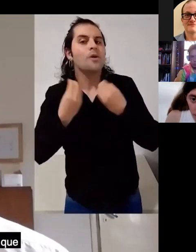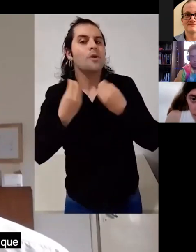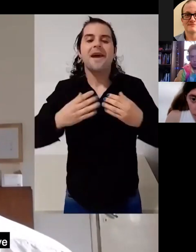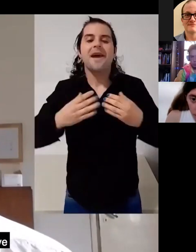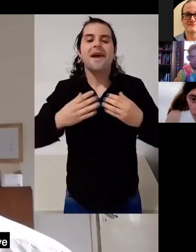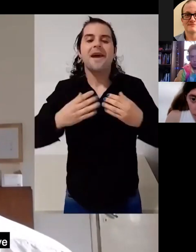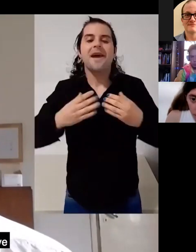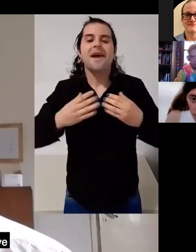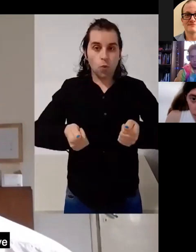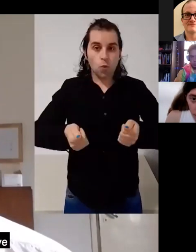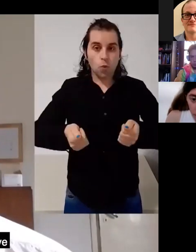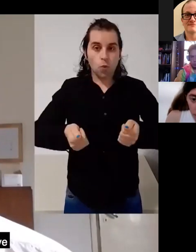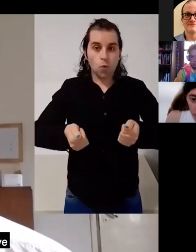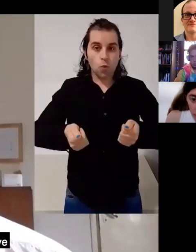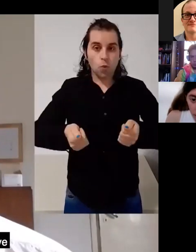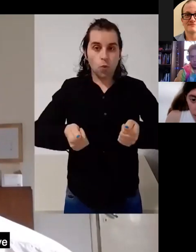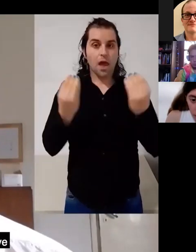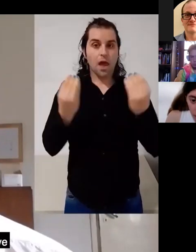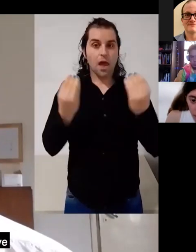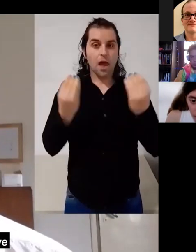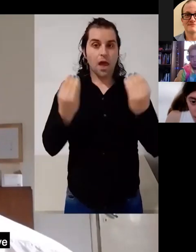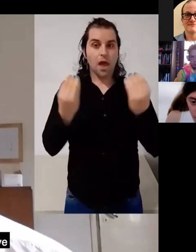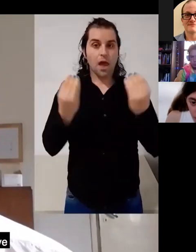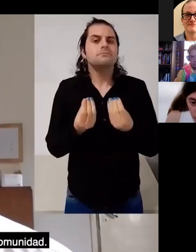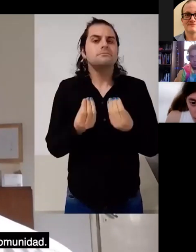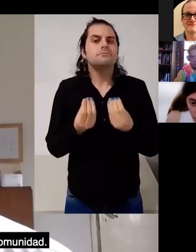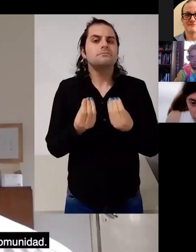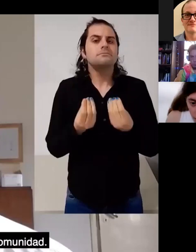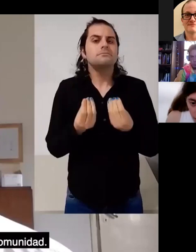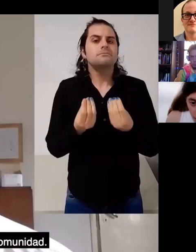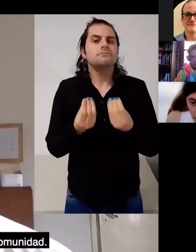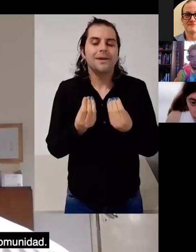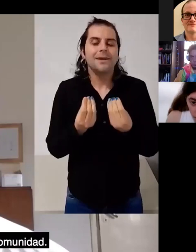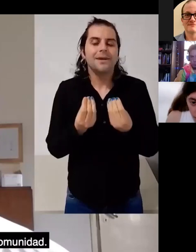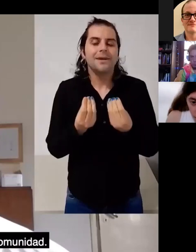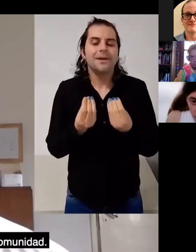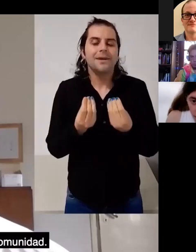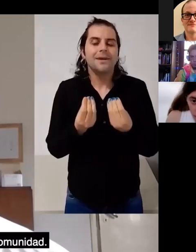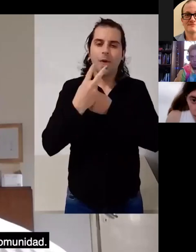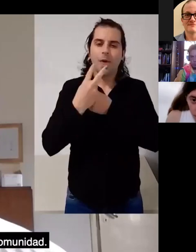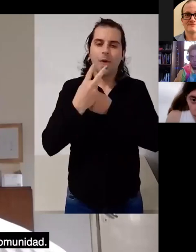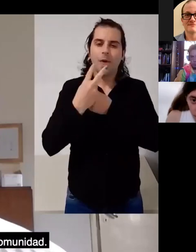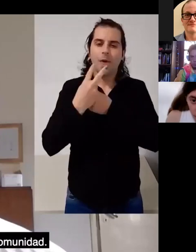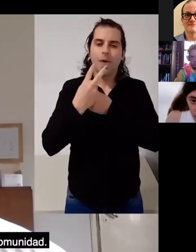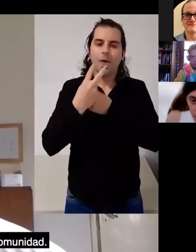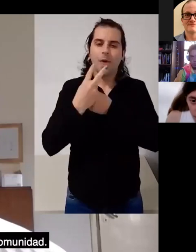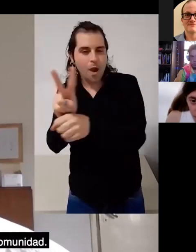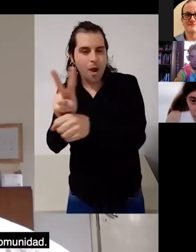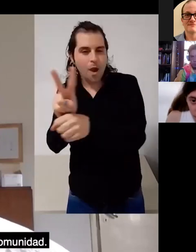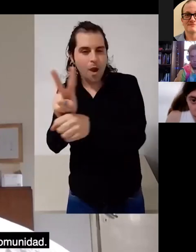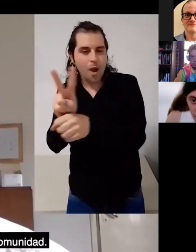From the Assembly, we understand that comprehensive health also includes